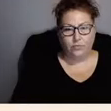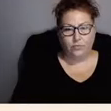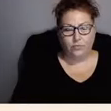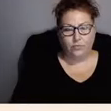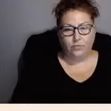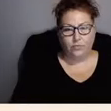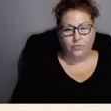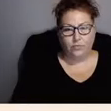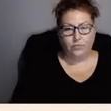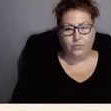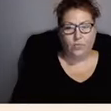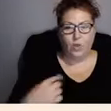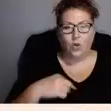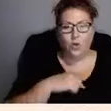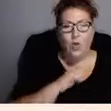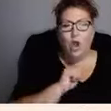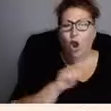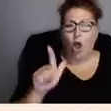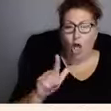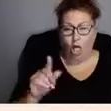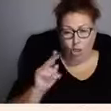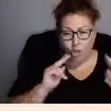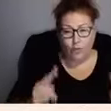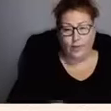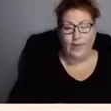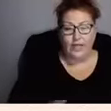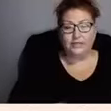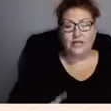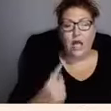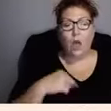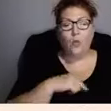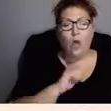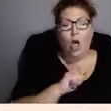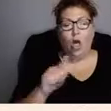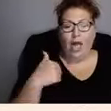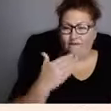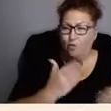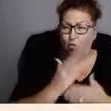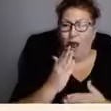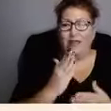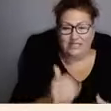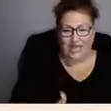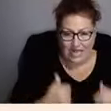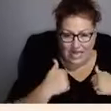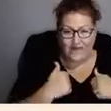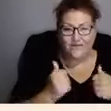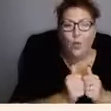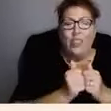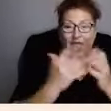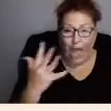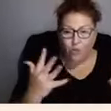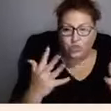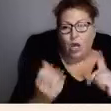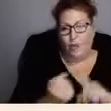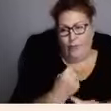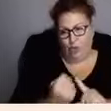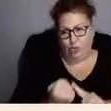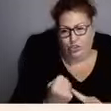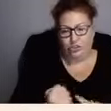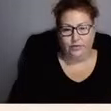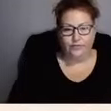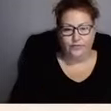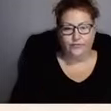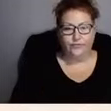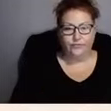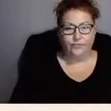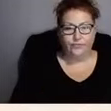We are all human beings, and we all have a right to live a life without abuse and